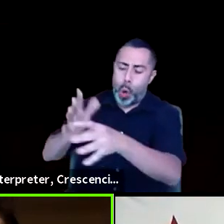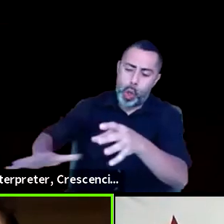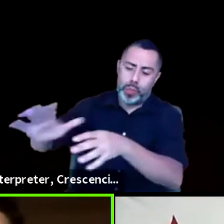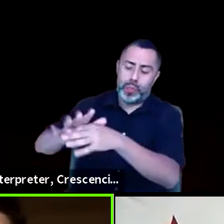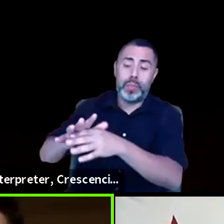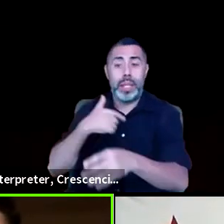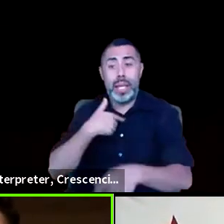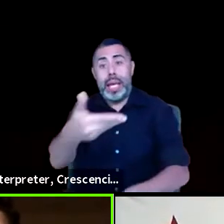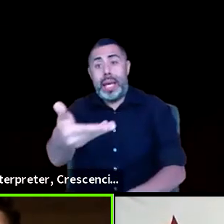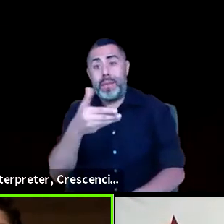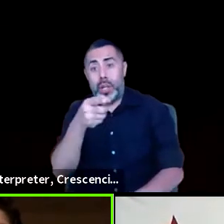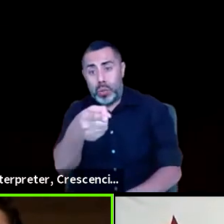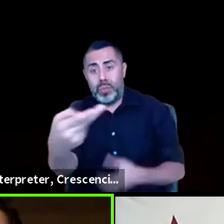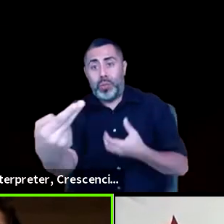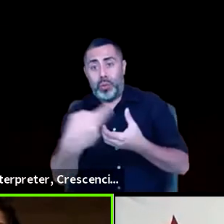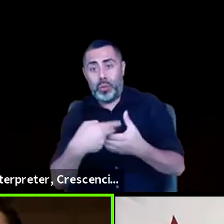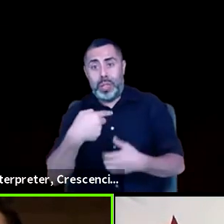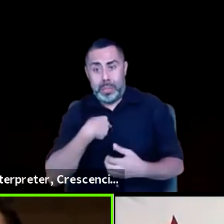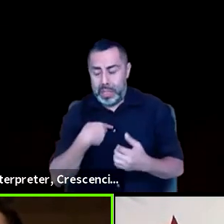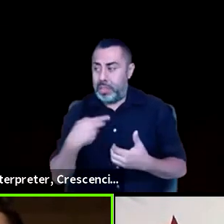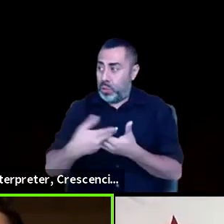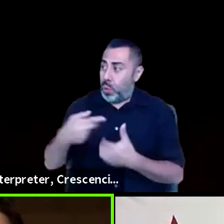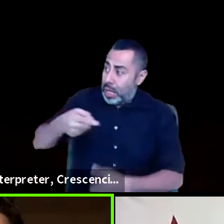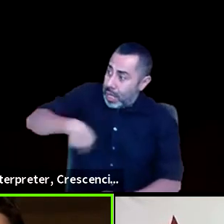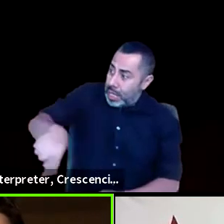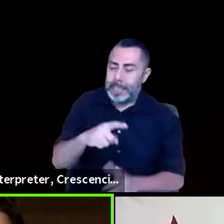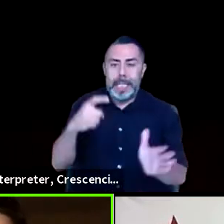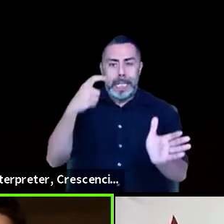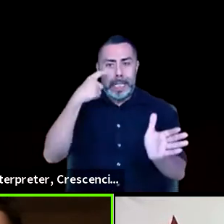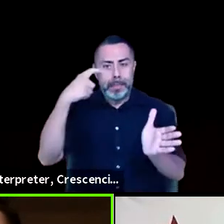me and us in acknowledging all of this,